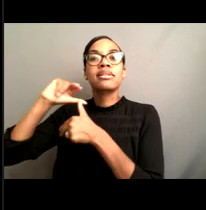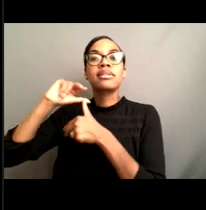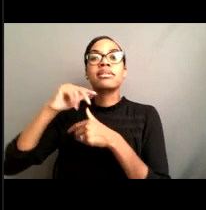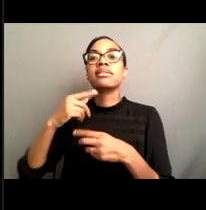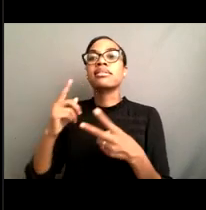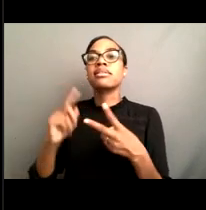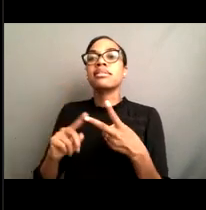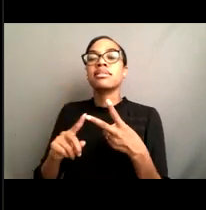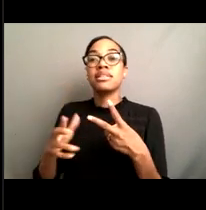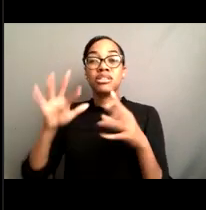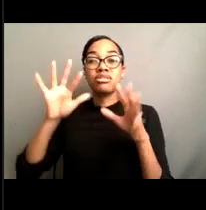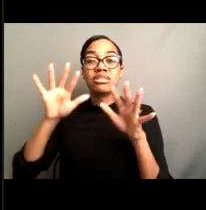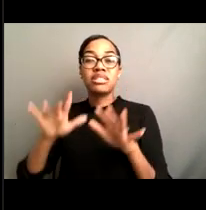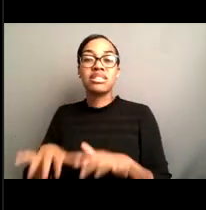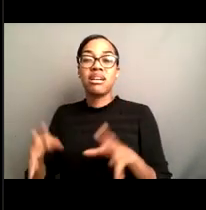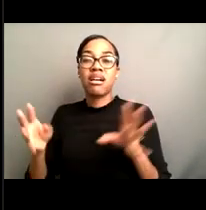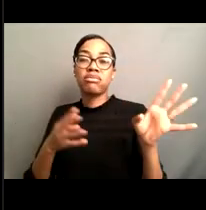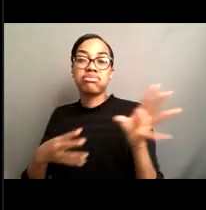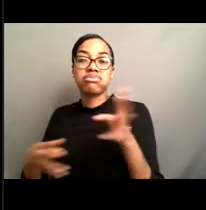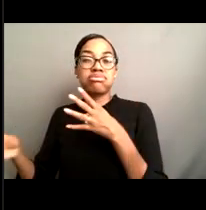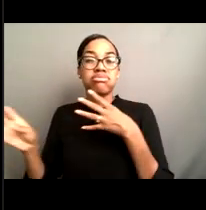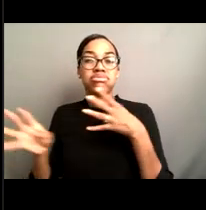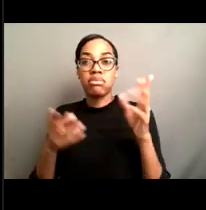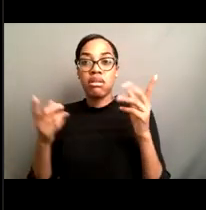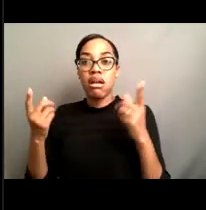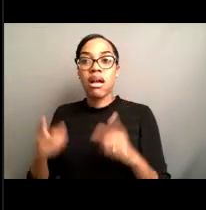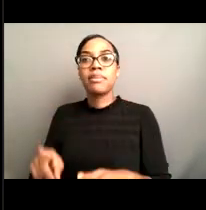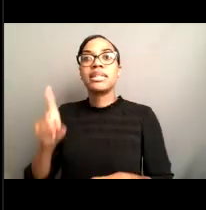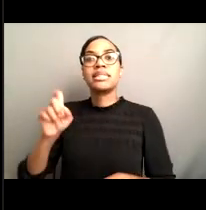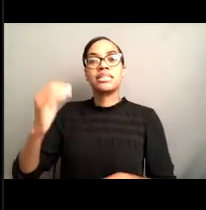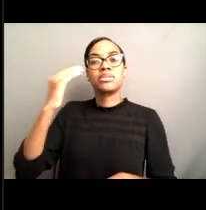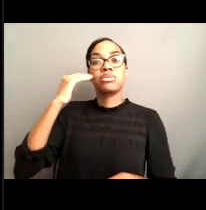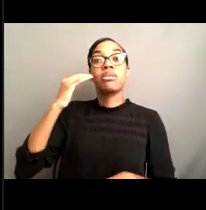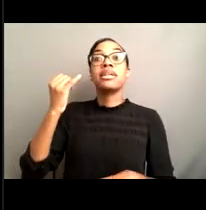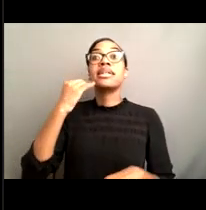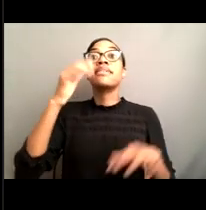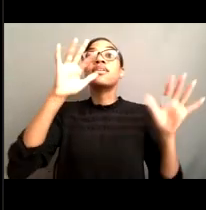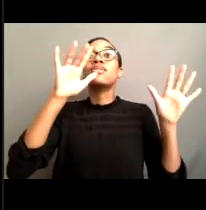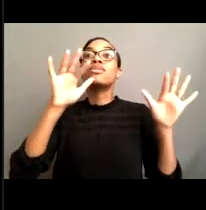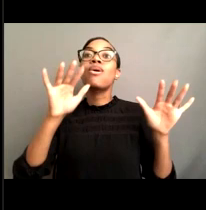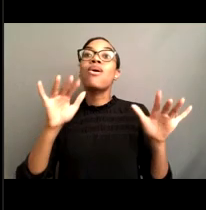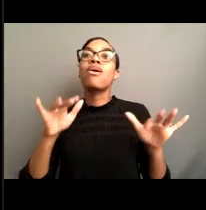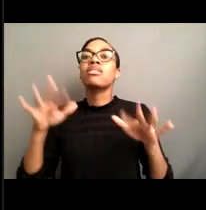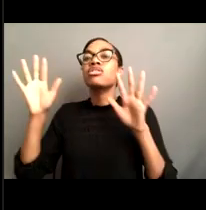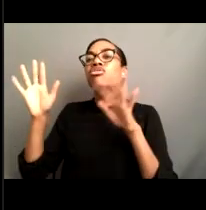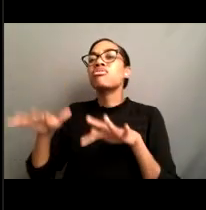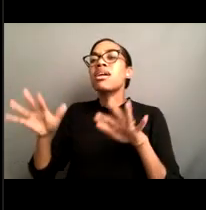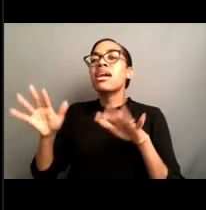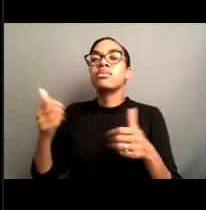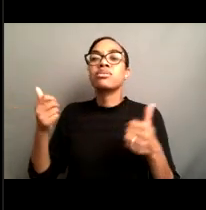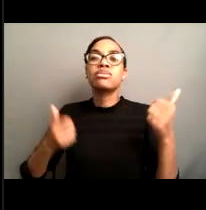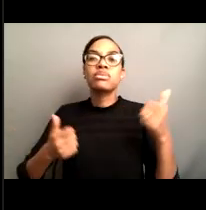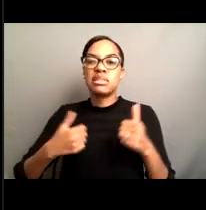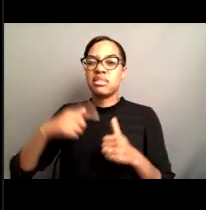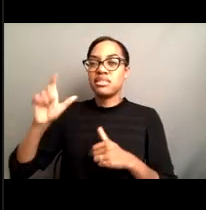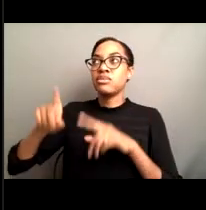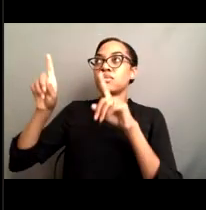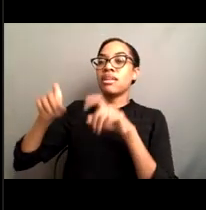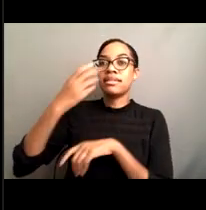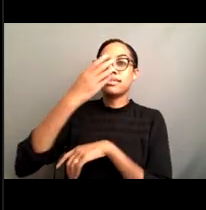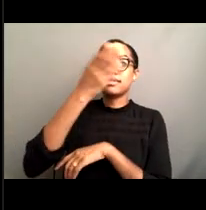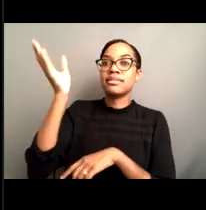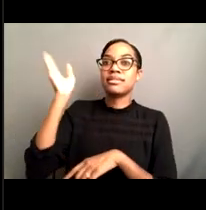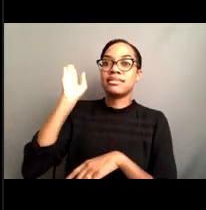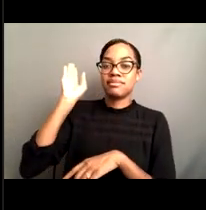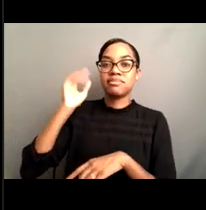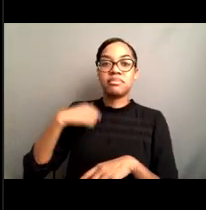the clouds are, if it's foggy. We need to know if it's going to snow or if it's just going to be rain, because it's all the weather's coming from above our